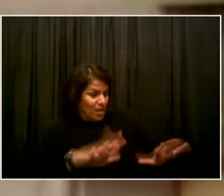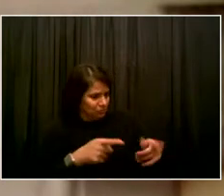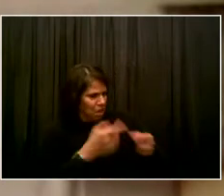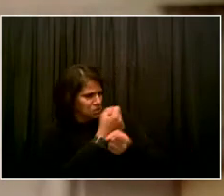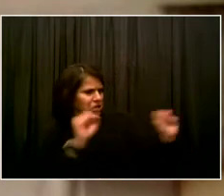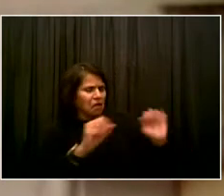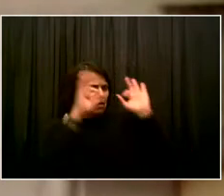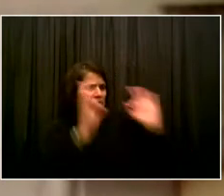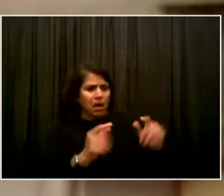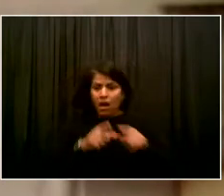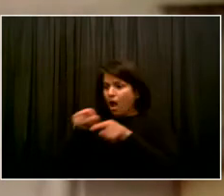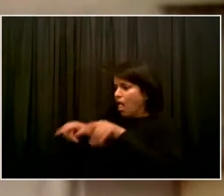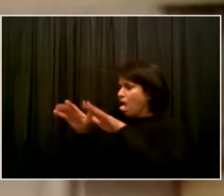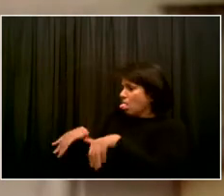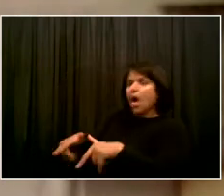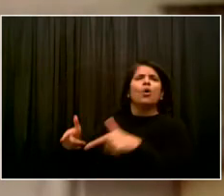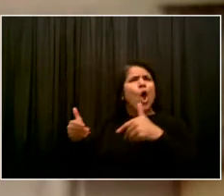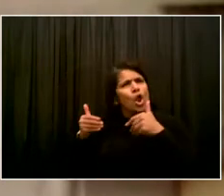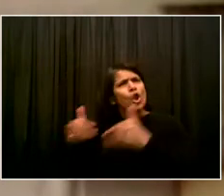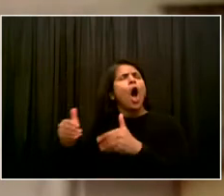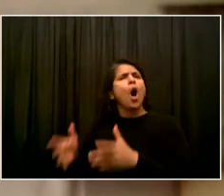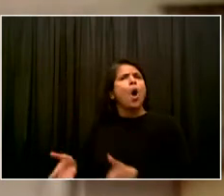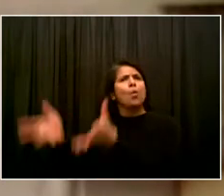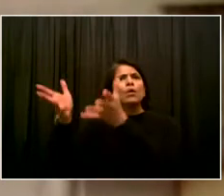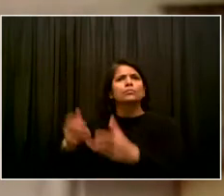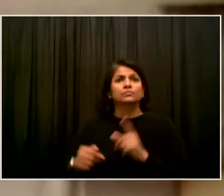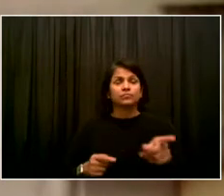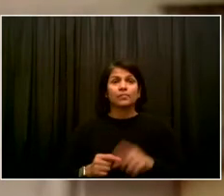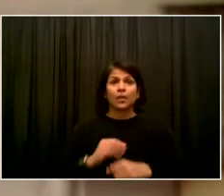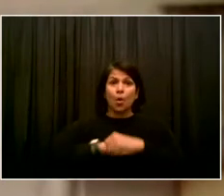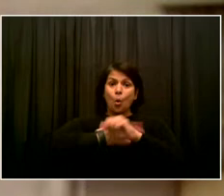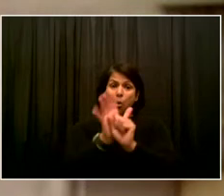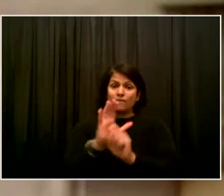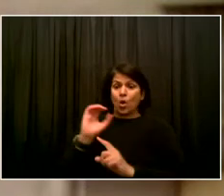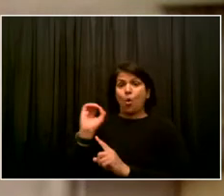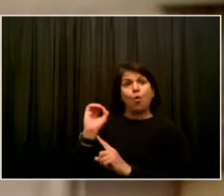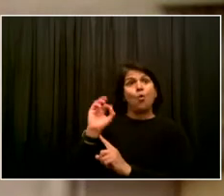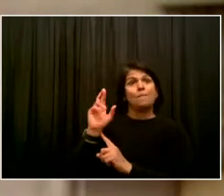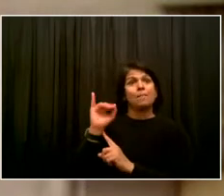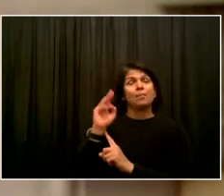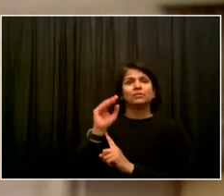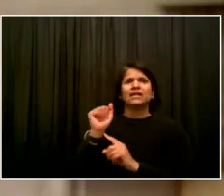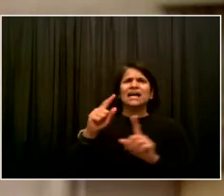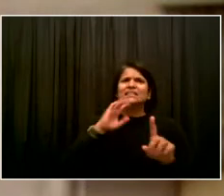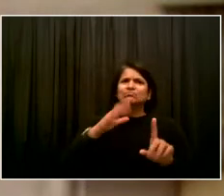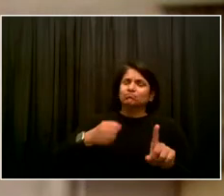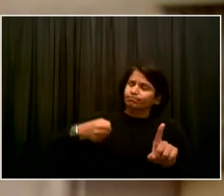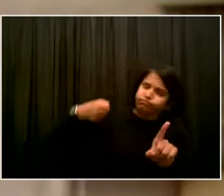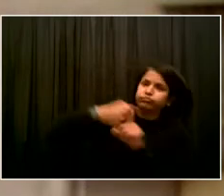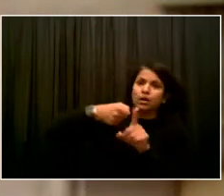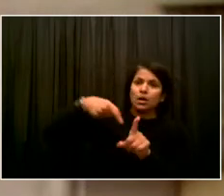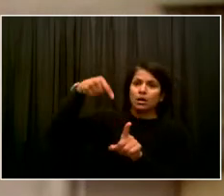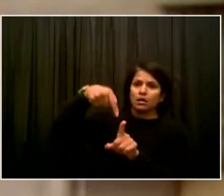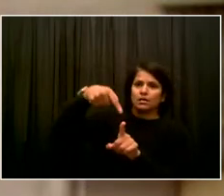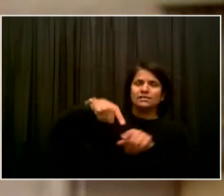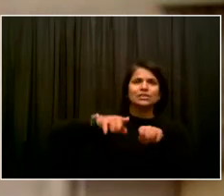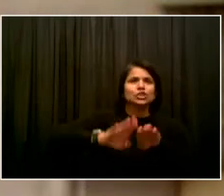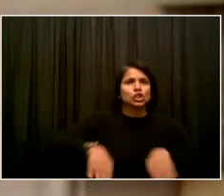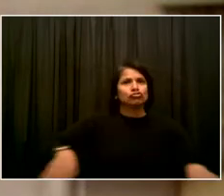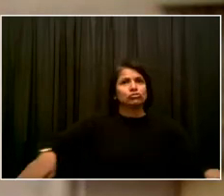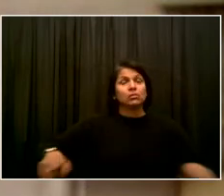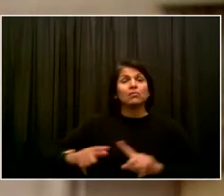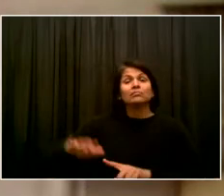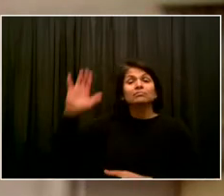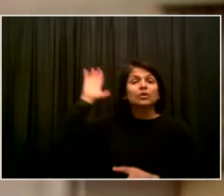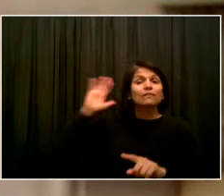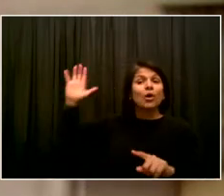past variants. Before, we always said, don't worry so much, it's not really affecting children. That was a different variant. It is affecting children more,